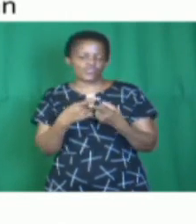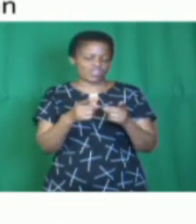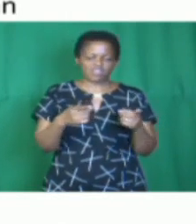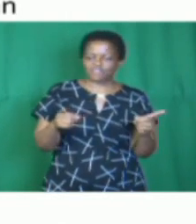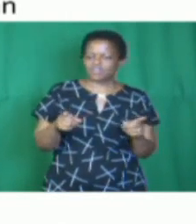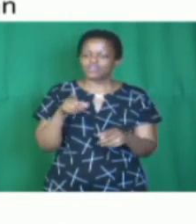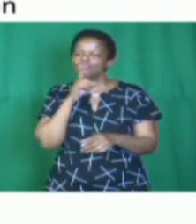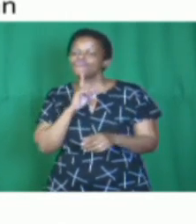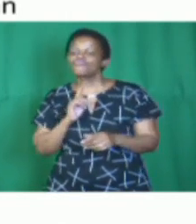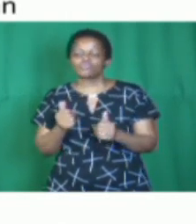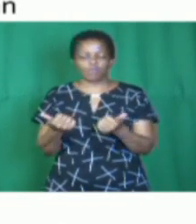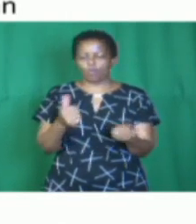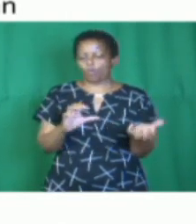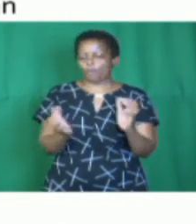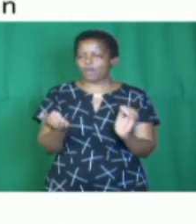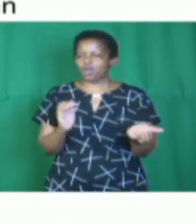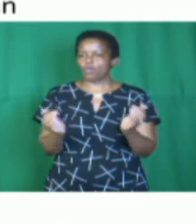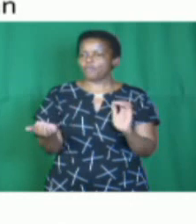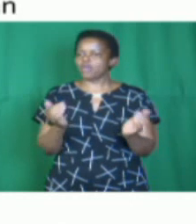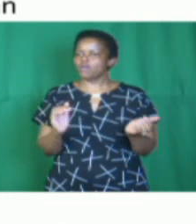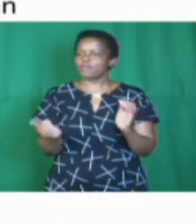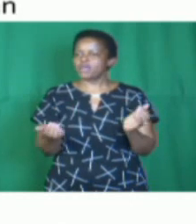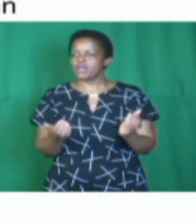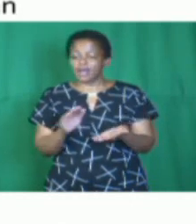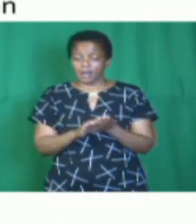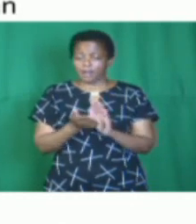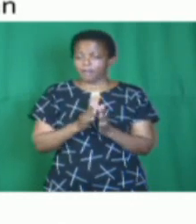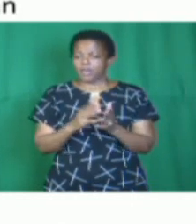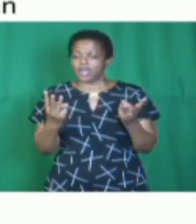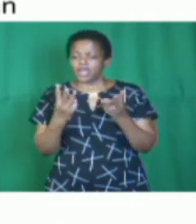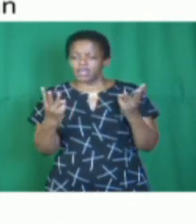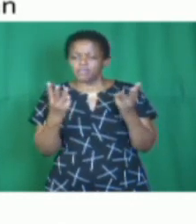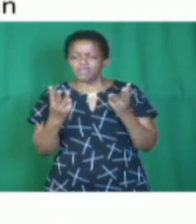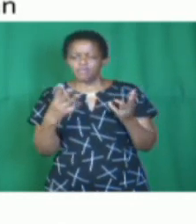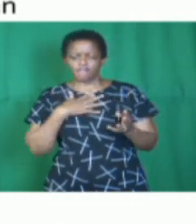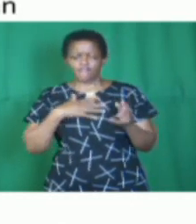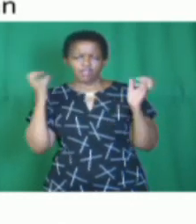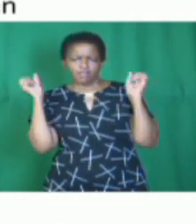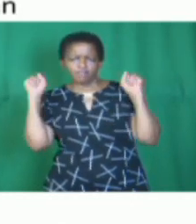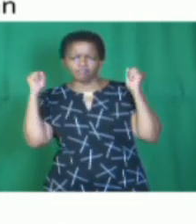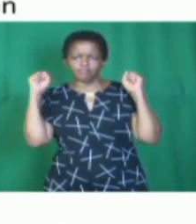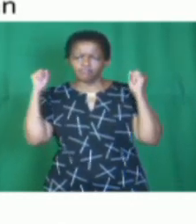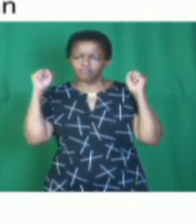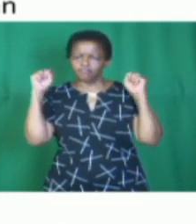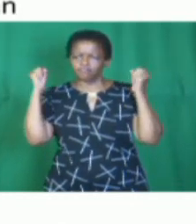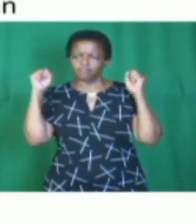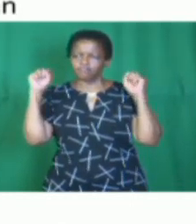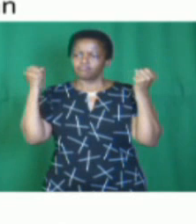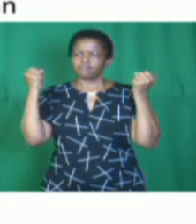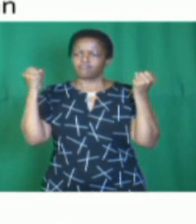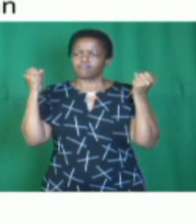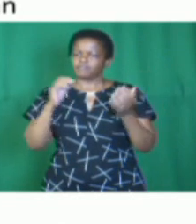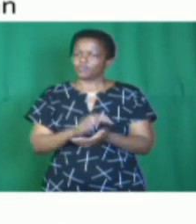sentence length. Create sound effects. How do you achieve that? It is through the use of